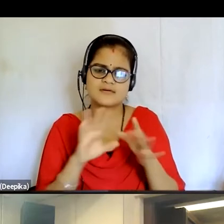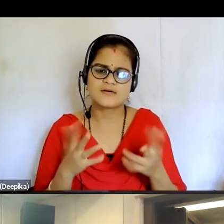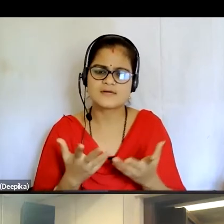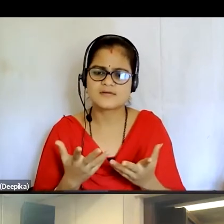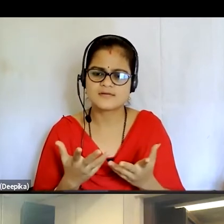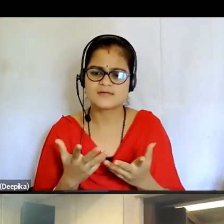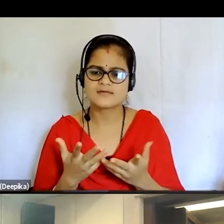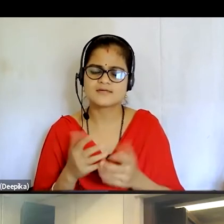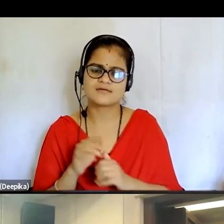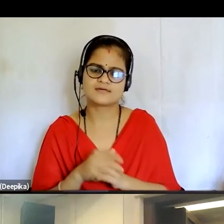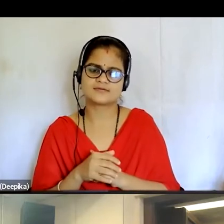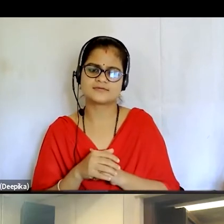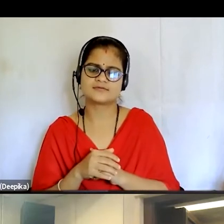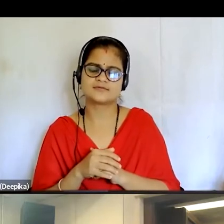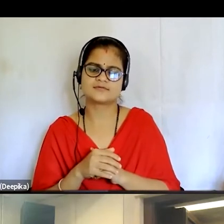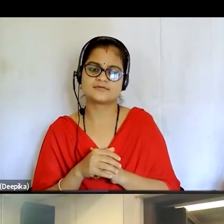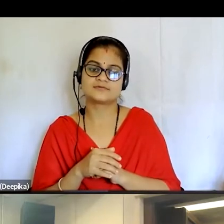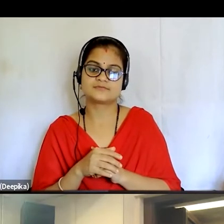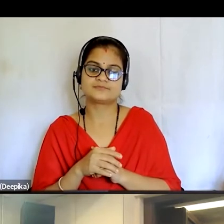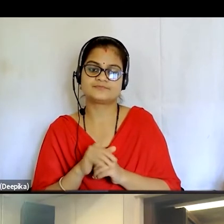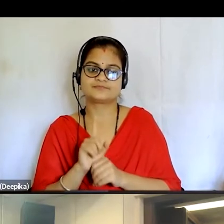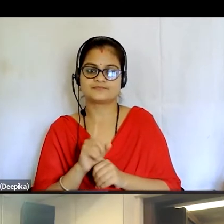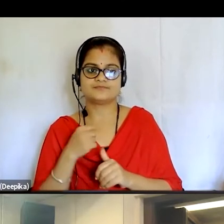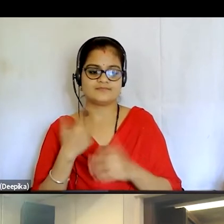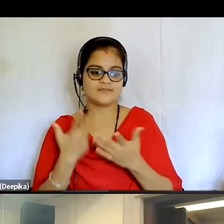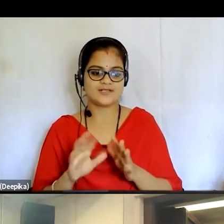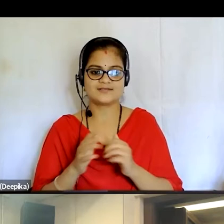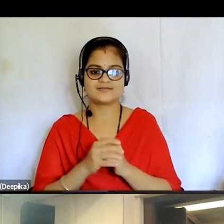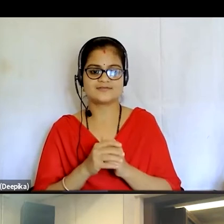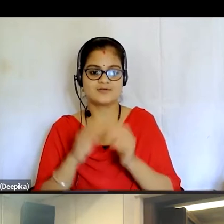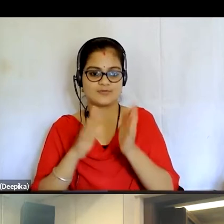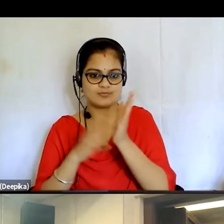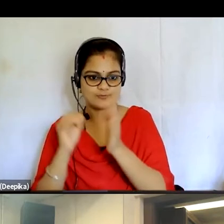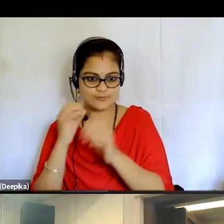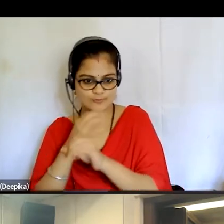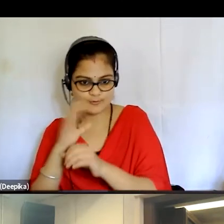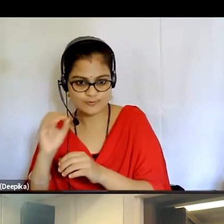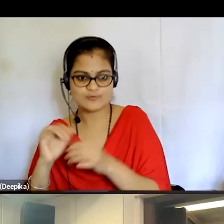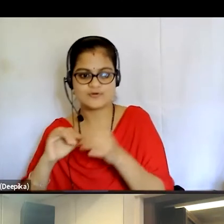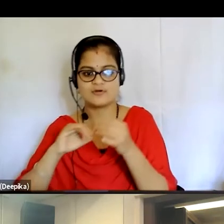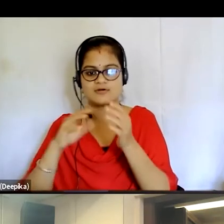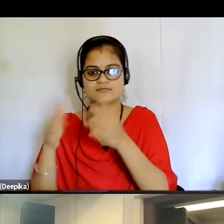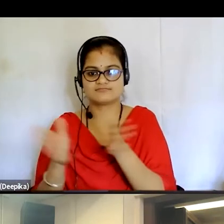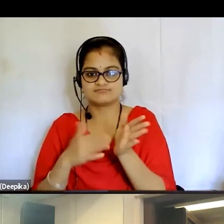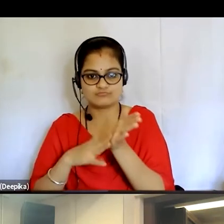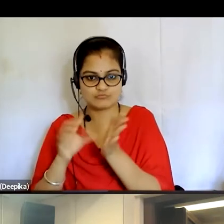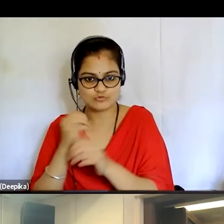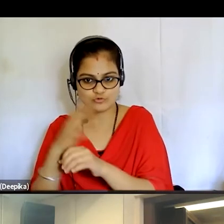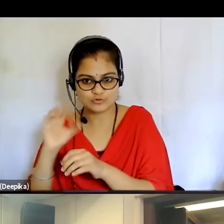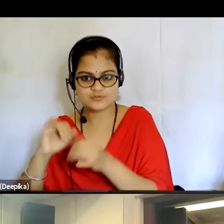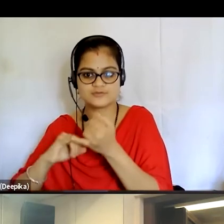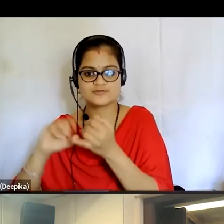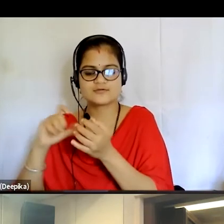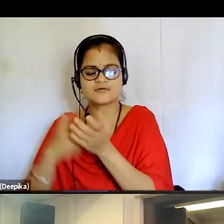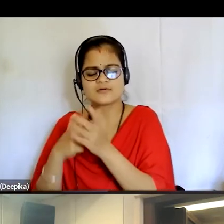is really how we approach, just what when we talked about the Mogoscape and the Mogo, we approach it through the theory of